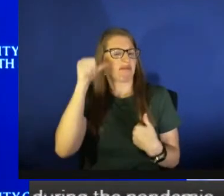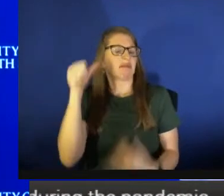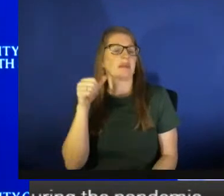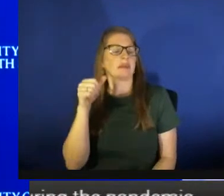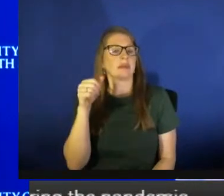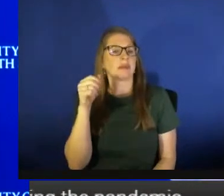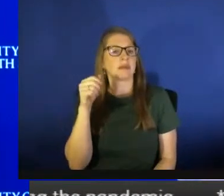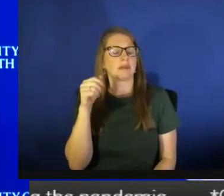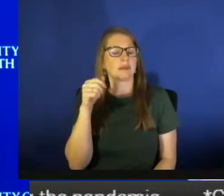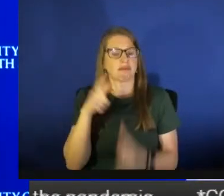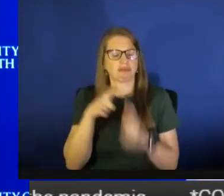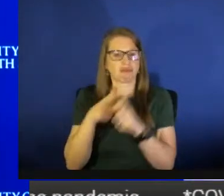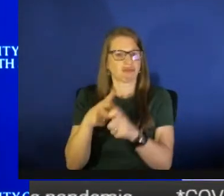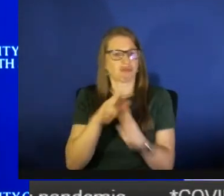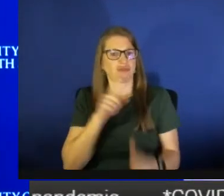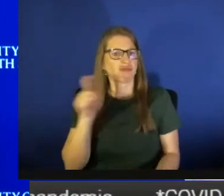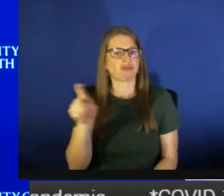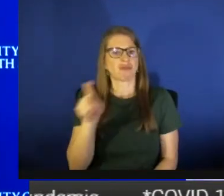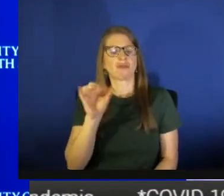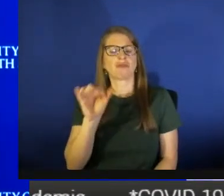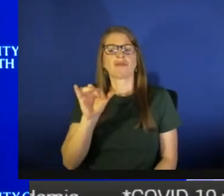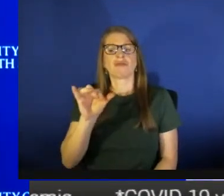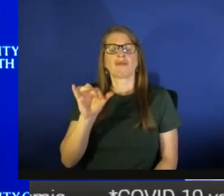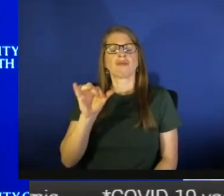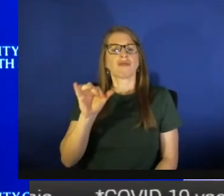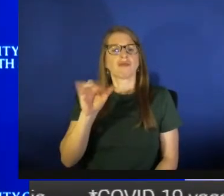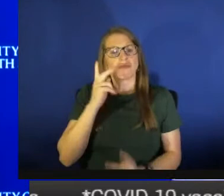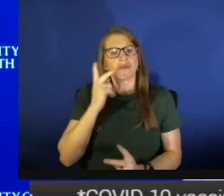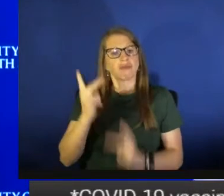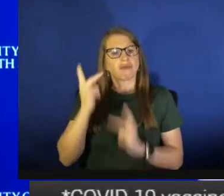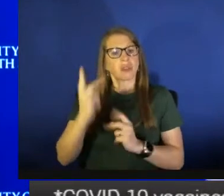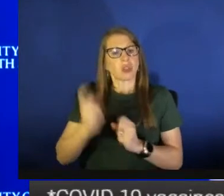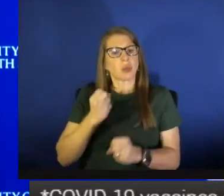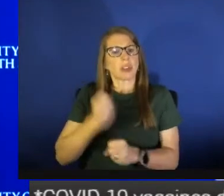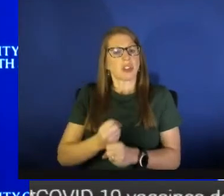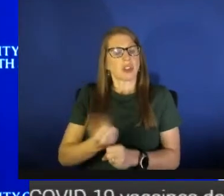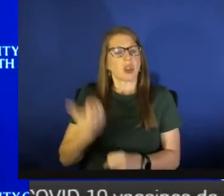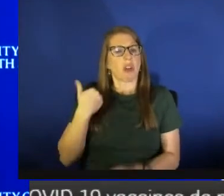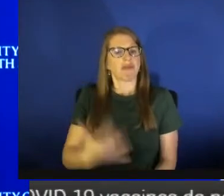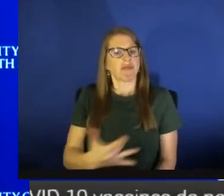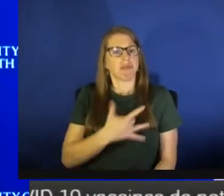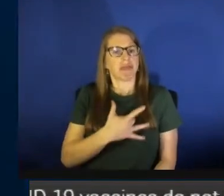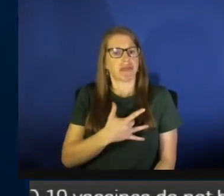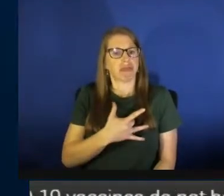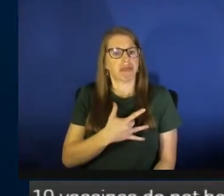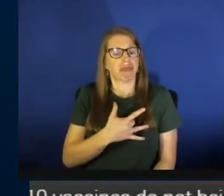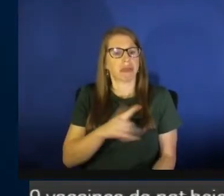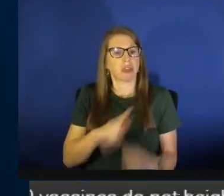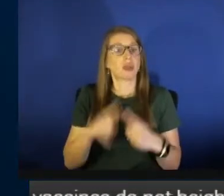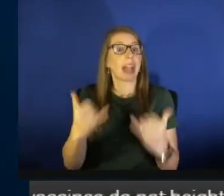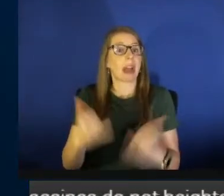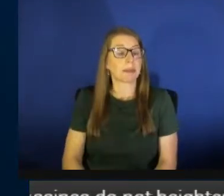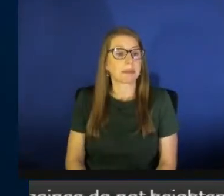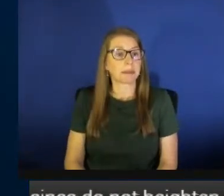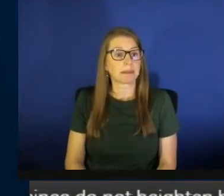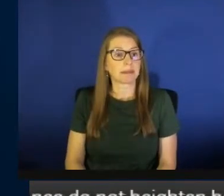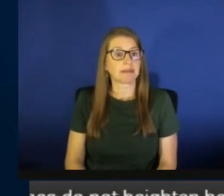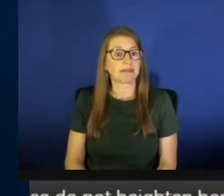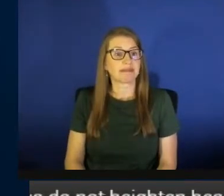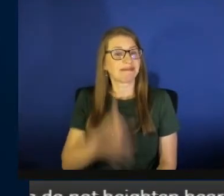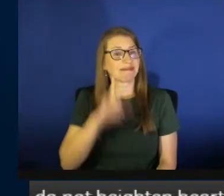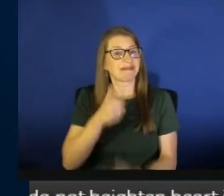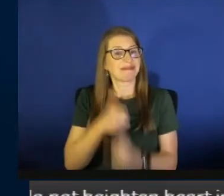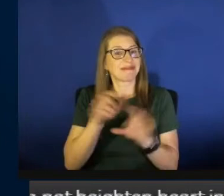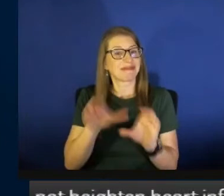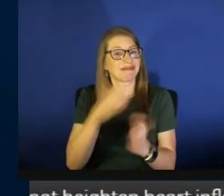and that reminding me of what the time was like 2 years ago and to where we are now. So. Well, we think you've been doing a pretty darn good job. Thank you.